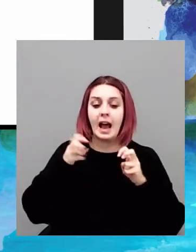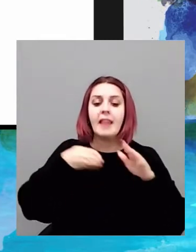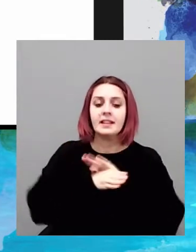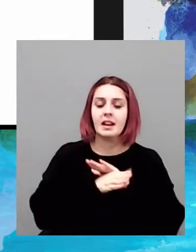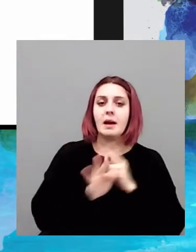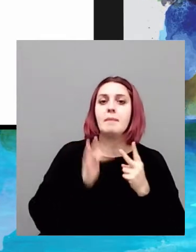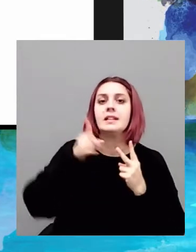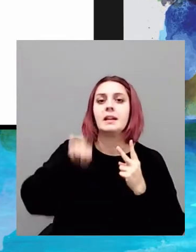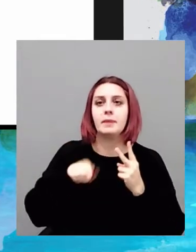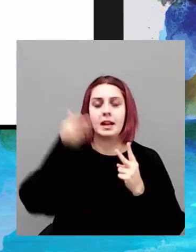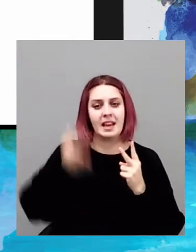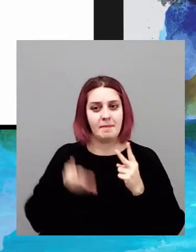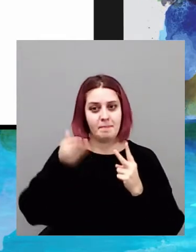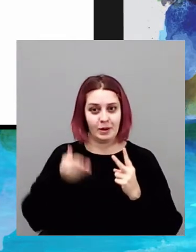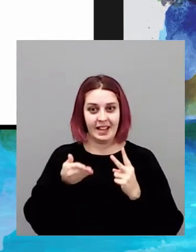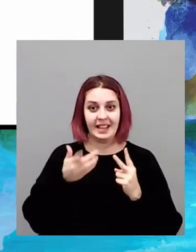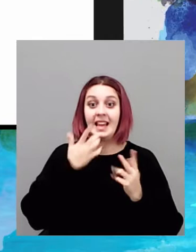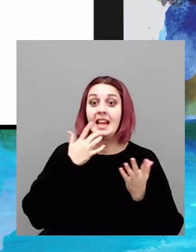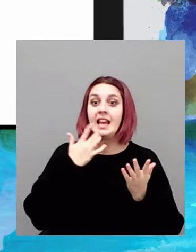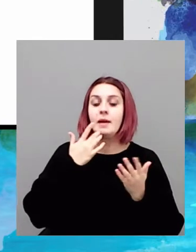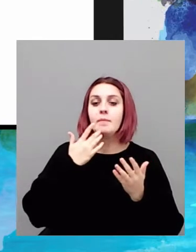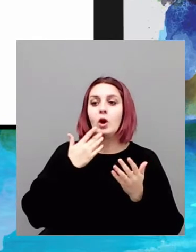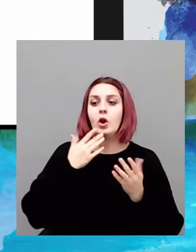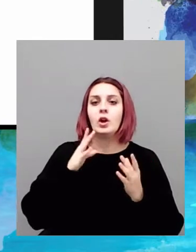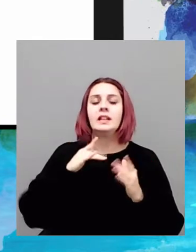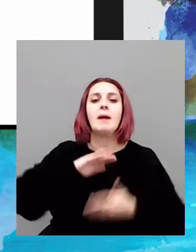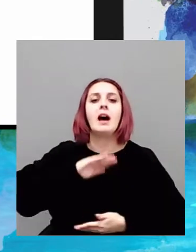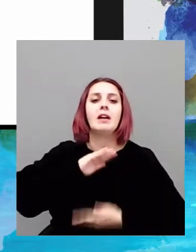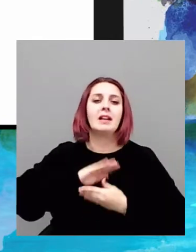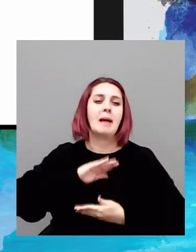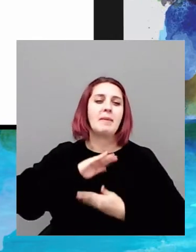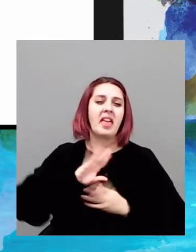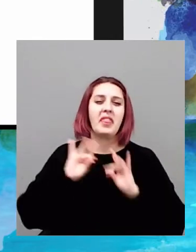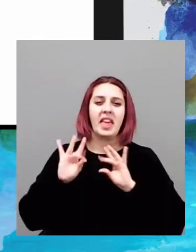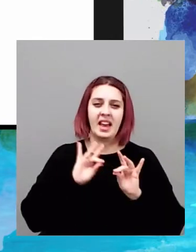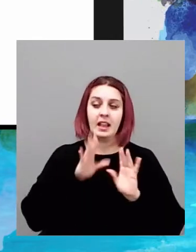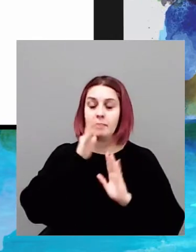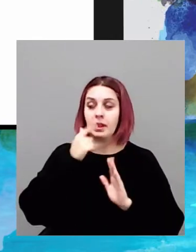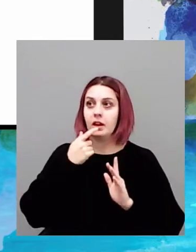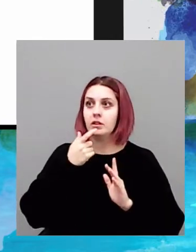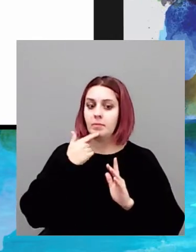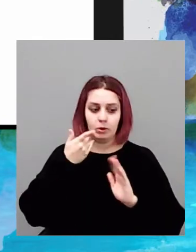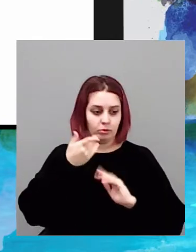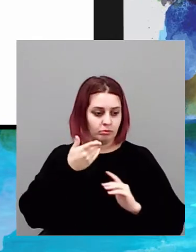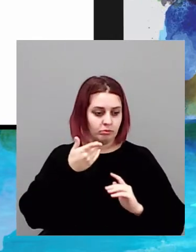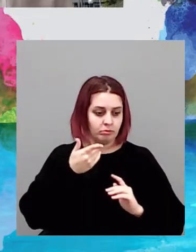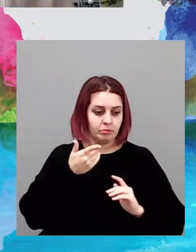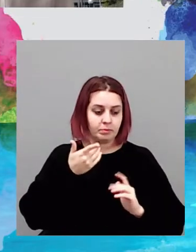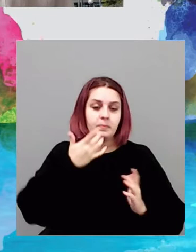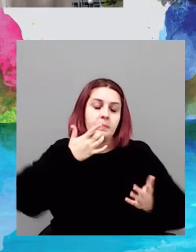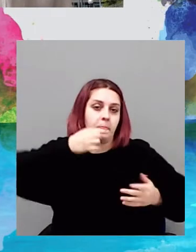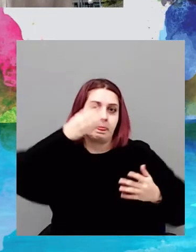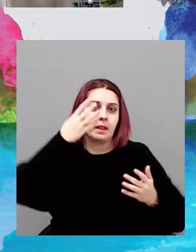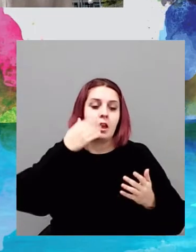on needs. And another important thing is digital competence, for example, which is very applicable to how to